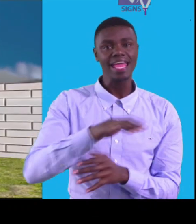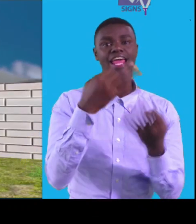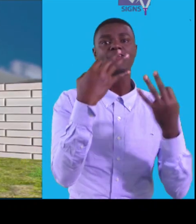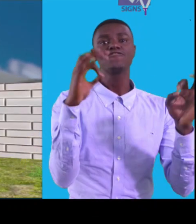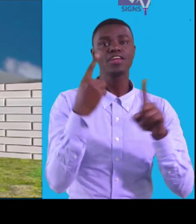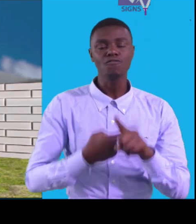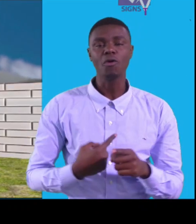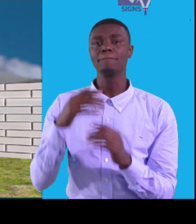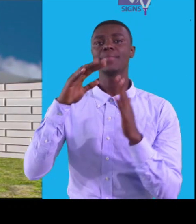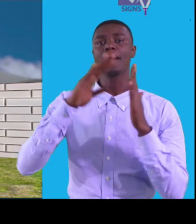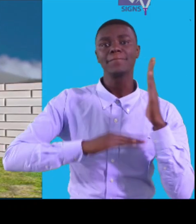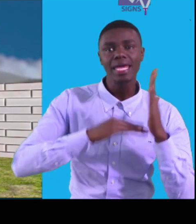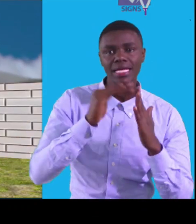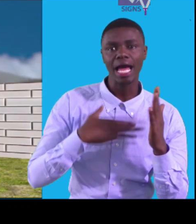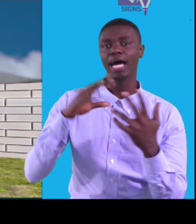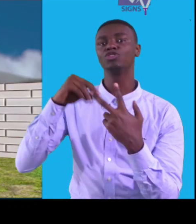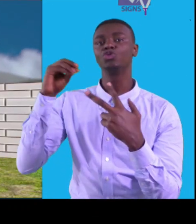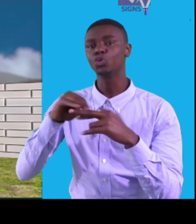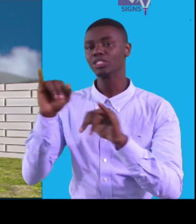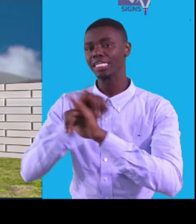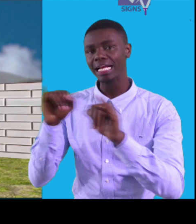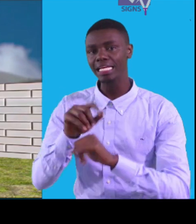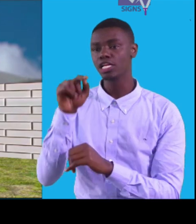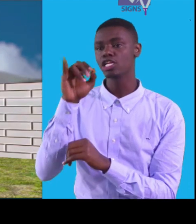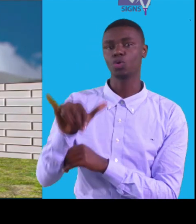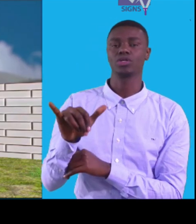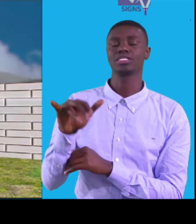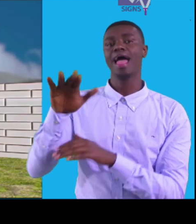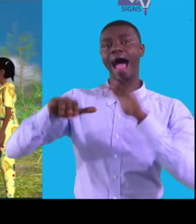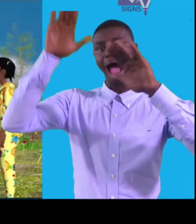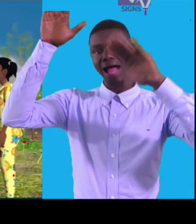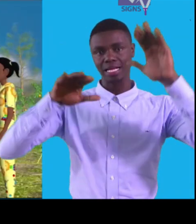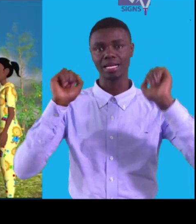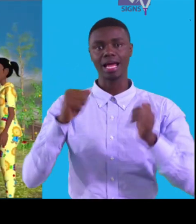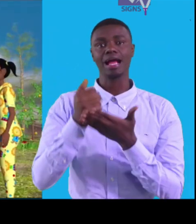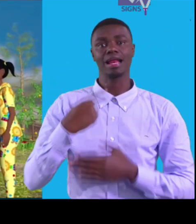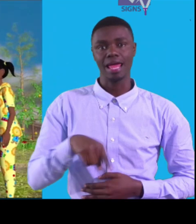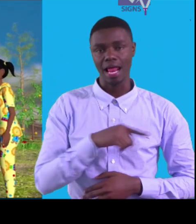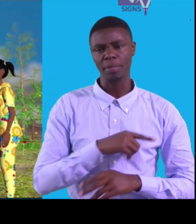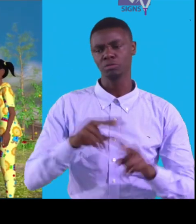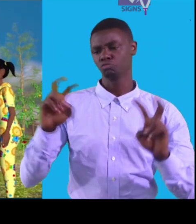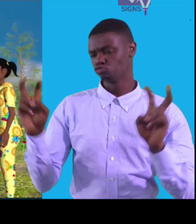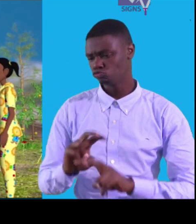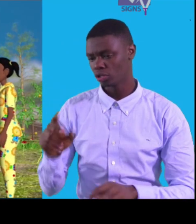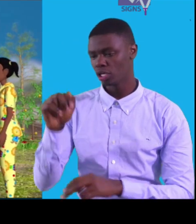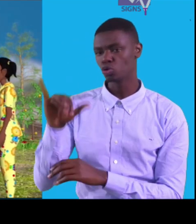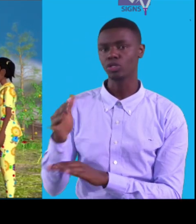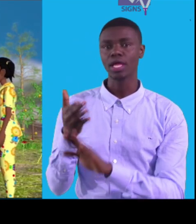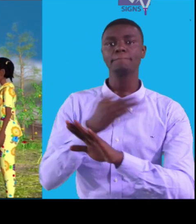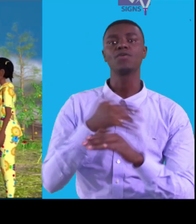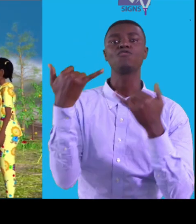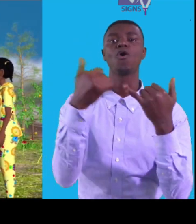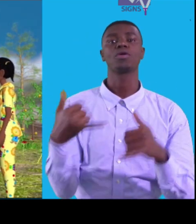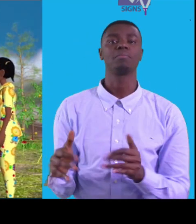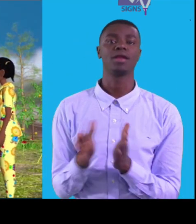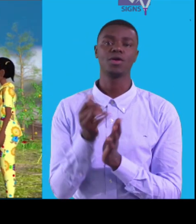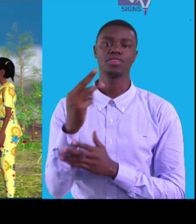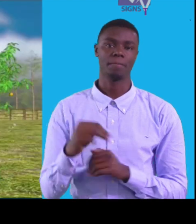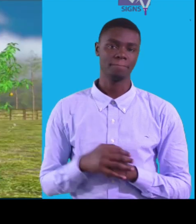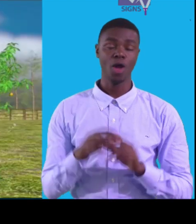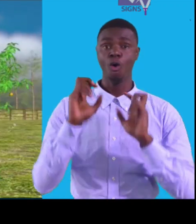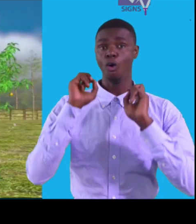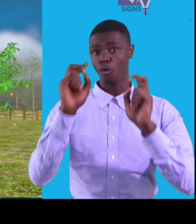in areas free from peeling paint and choose safe and clean toys. Adults can also help us by checking our toys before we